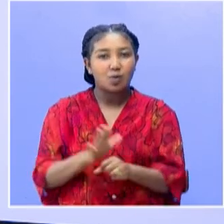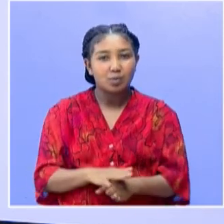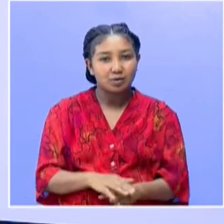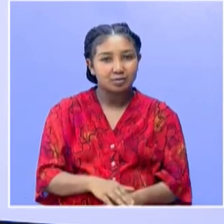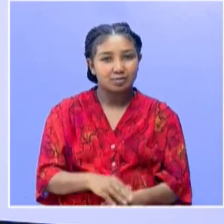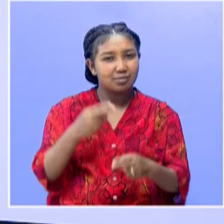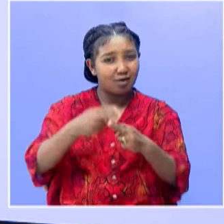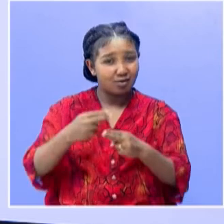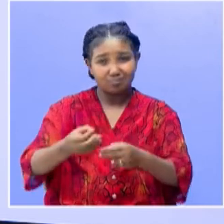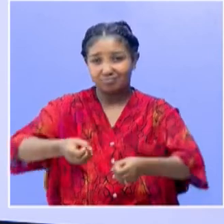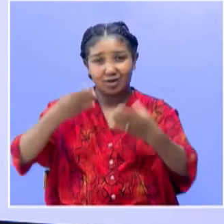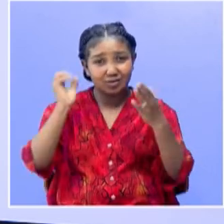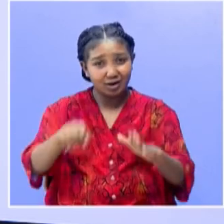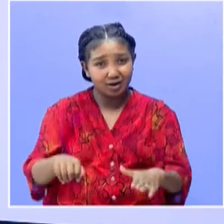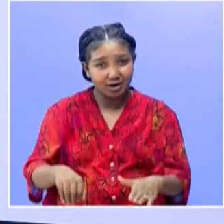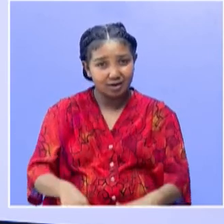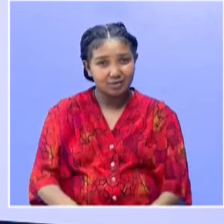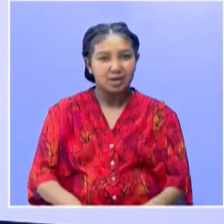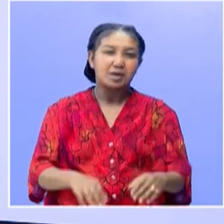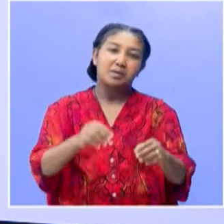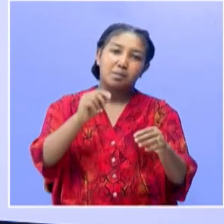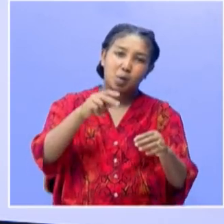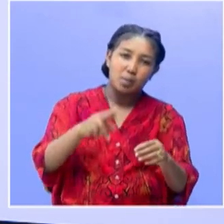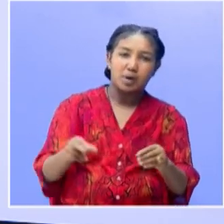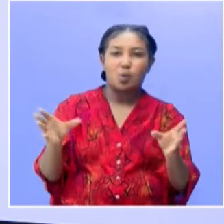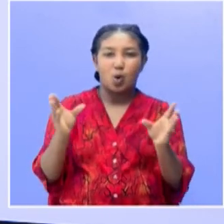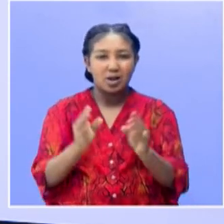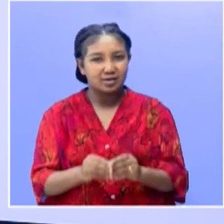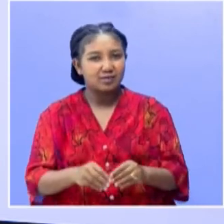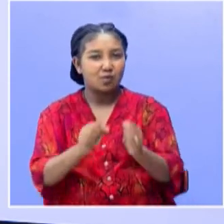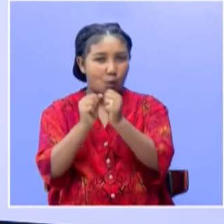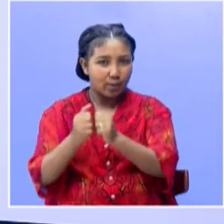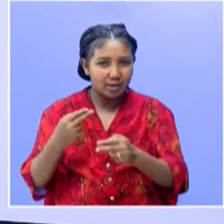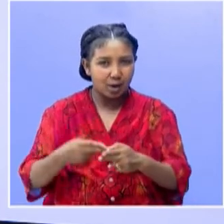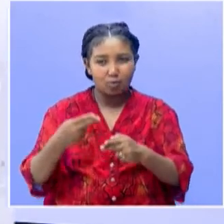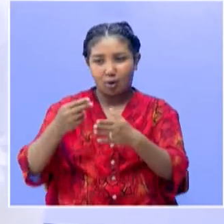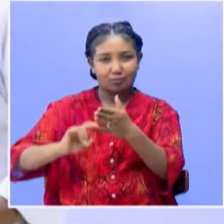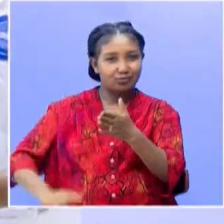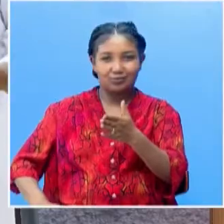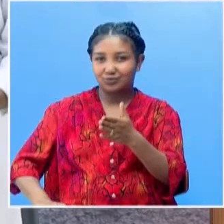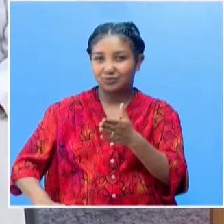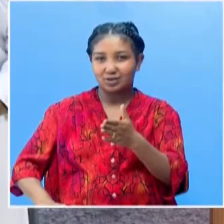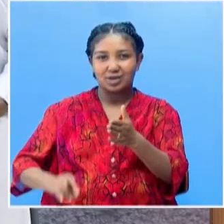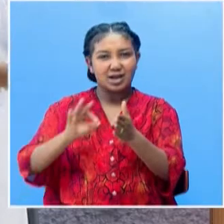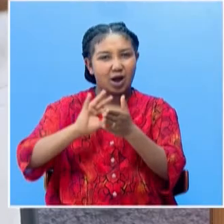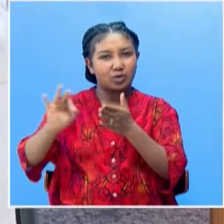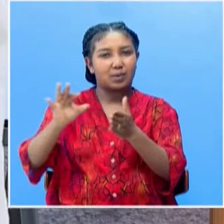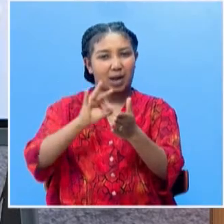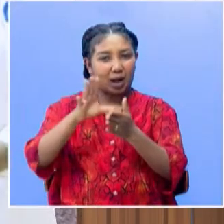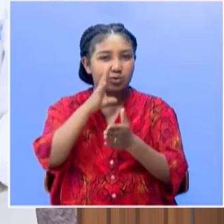lot of nouns, yeah? Oh, we said proper nouns, collective nouns, common nouns, yeah? Yeah,